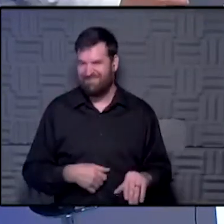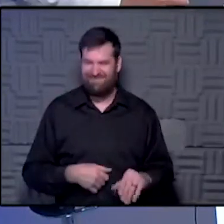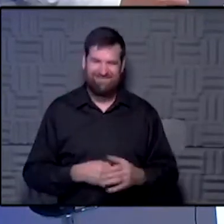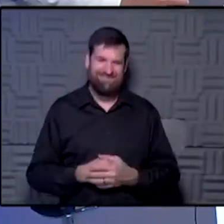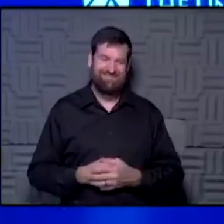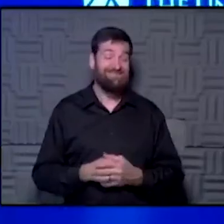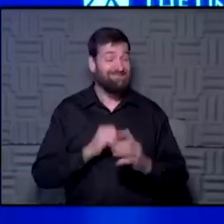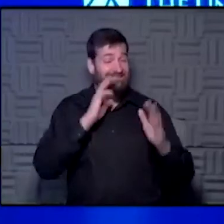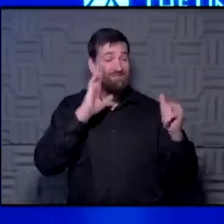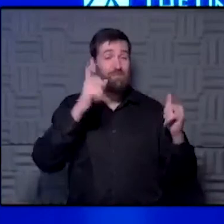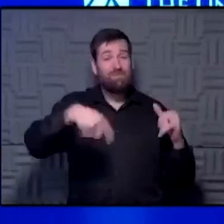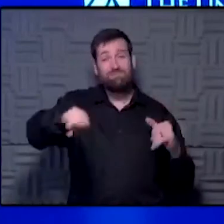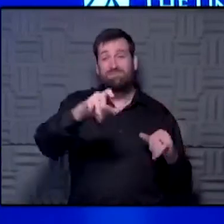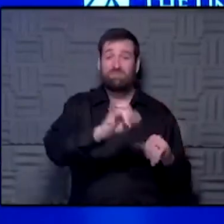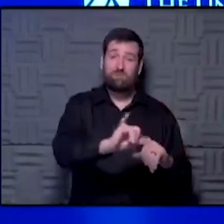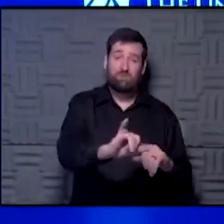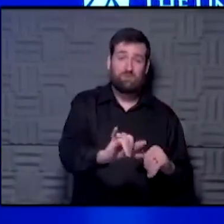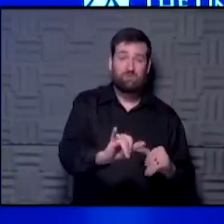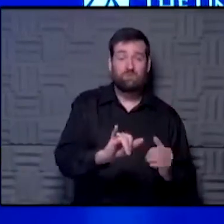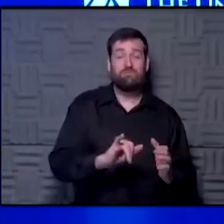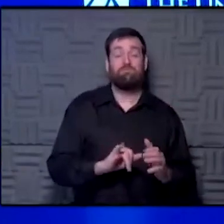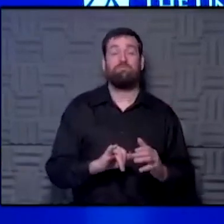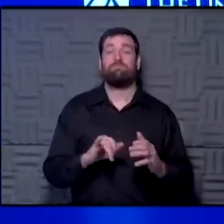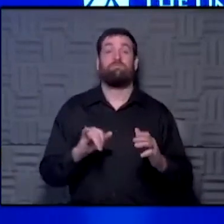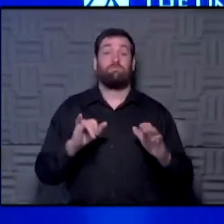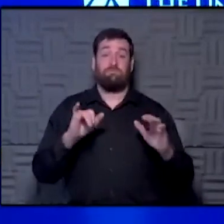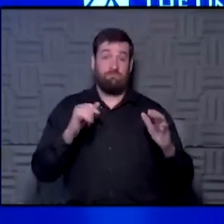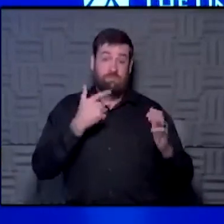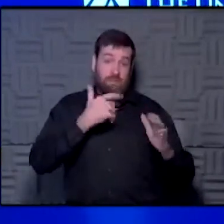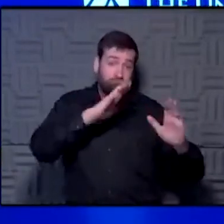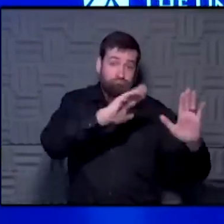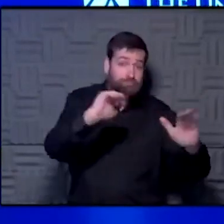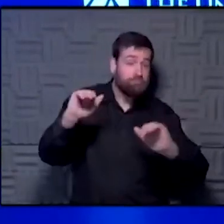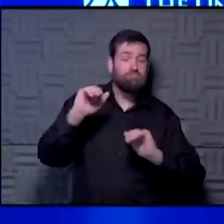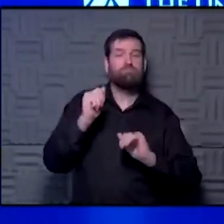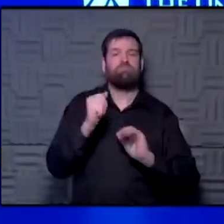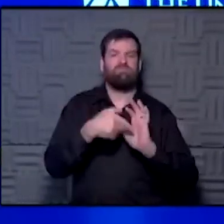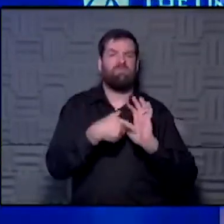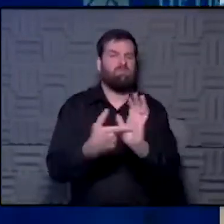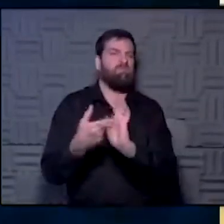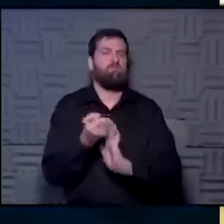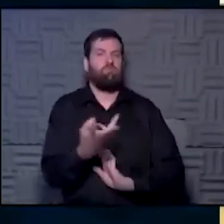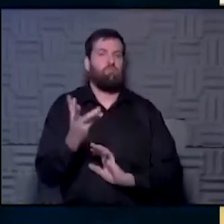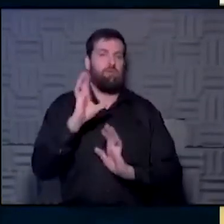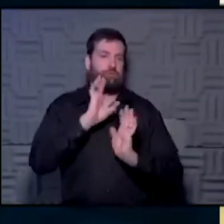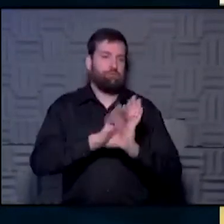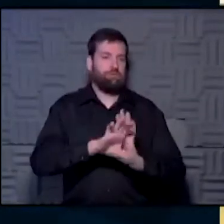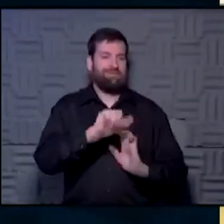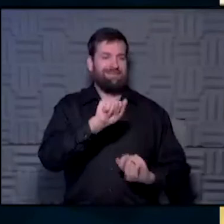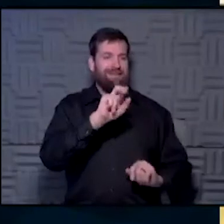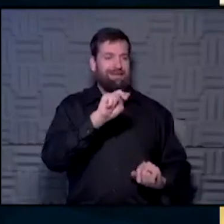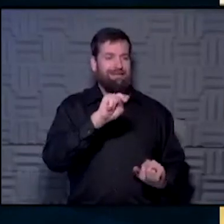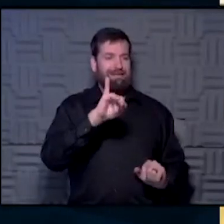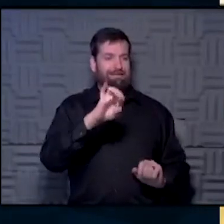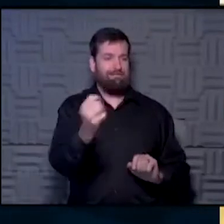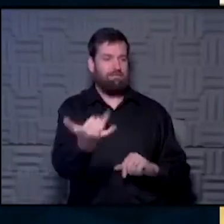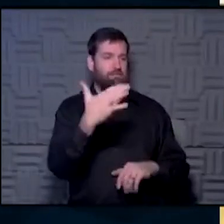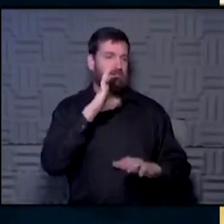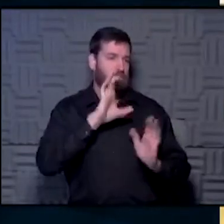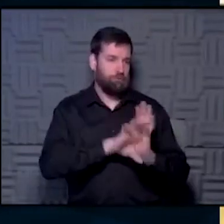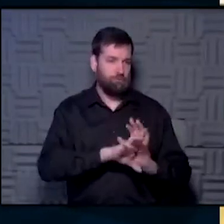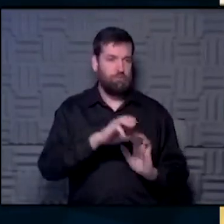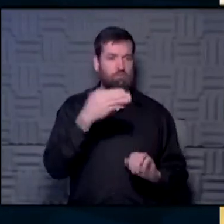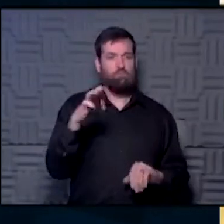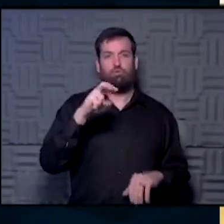Yeah. I hope you guys are at home too. As we say goodbye this morning, I want to show you a couple of photos. Annie sent in this photo of the Blue